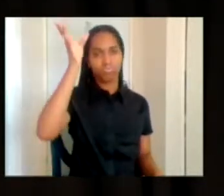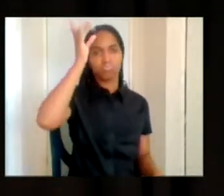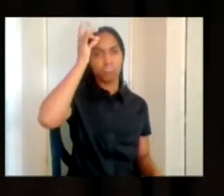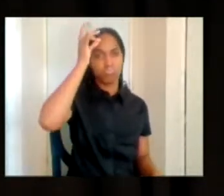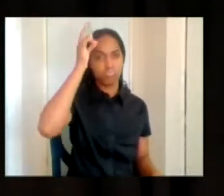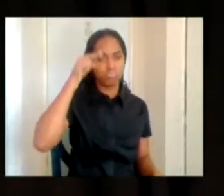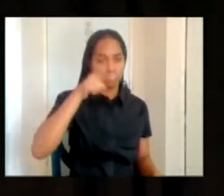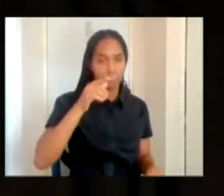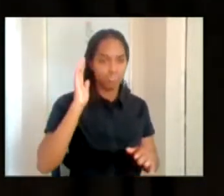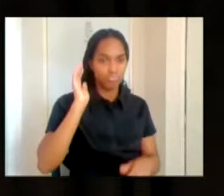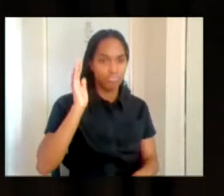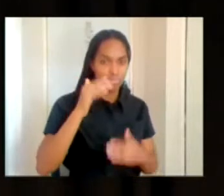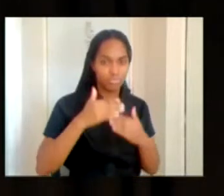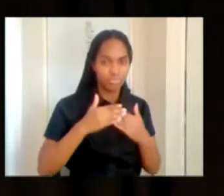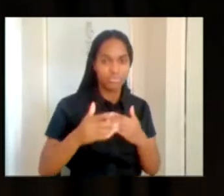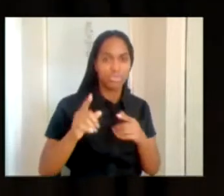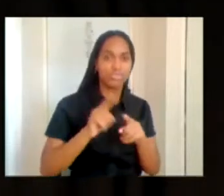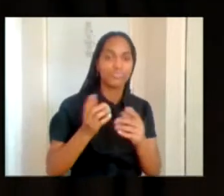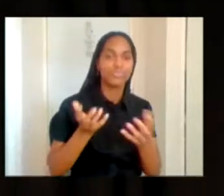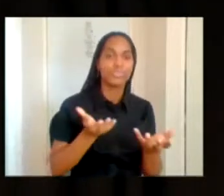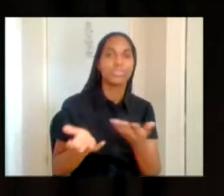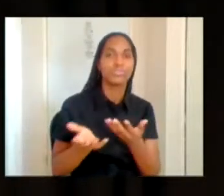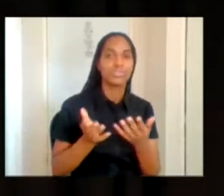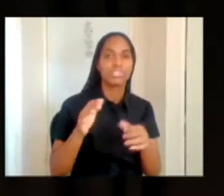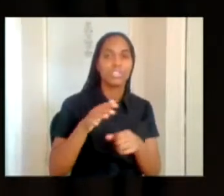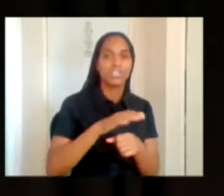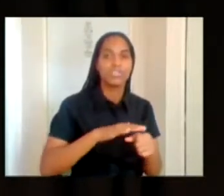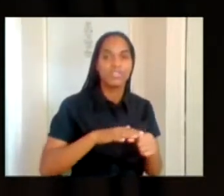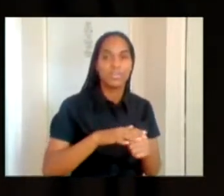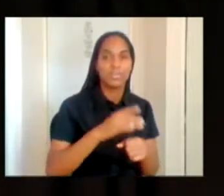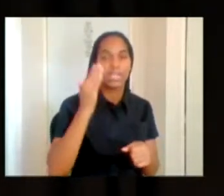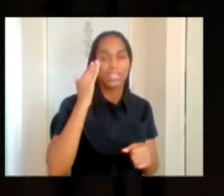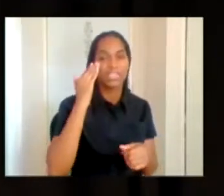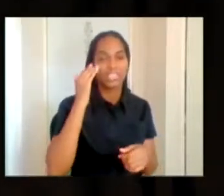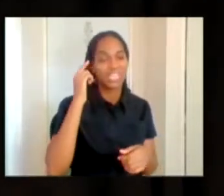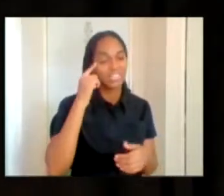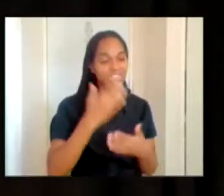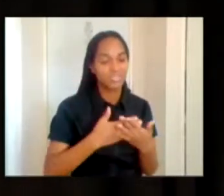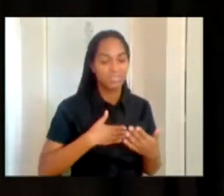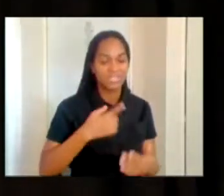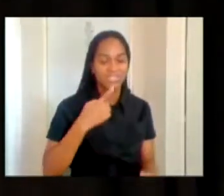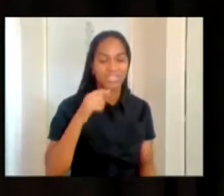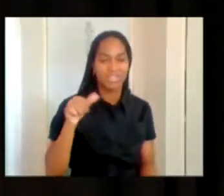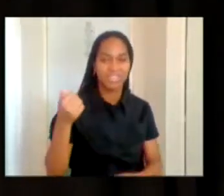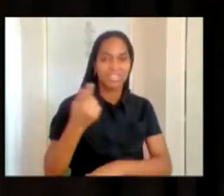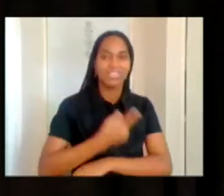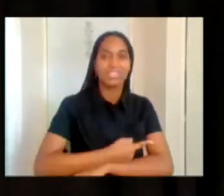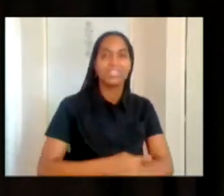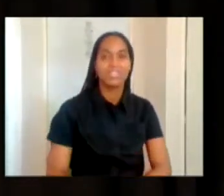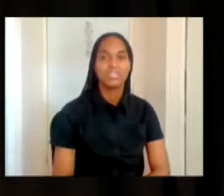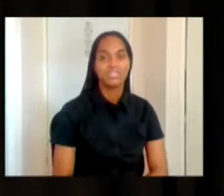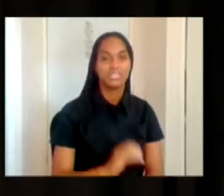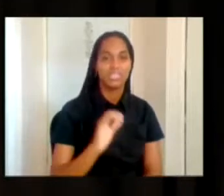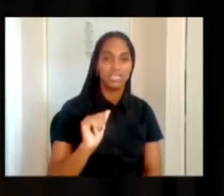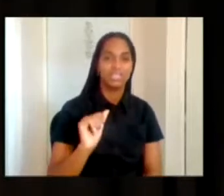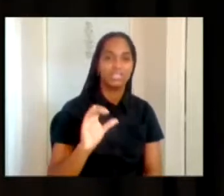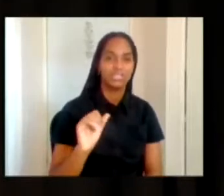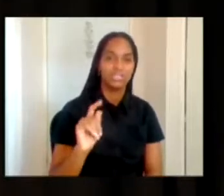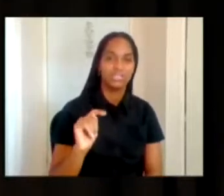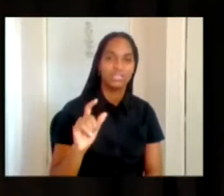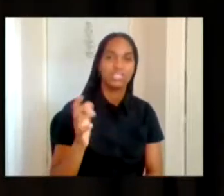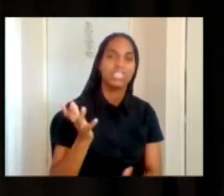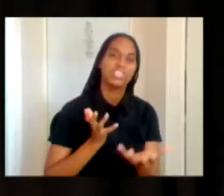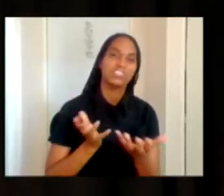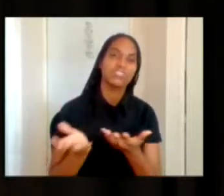generally the interactive environment for ATSC, and I think somebody said it the other day, is that ATSC3, the interactivity